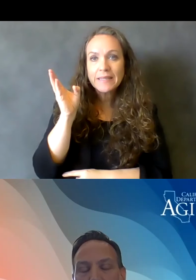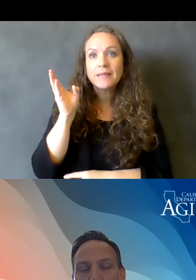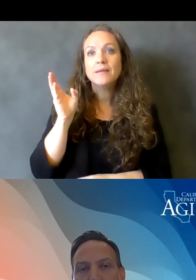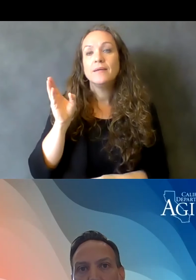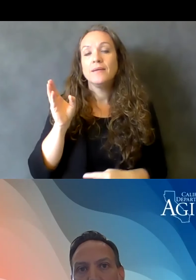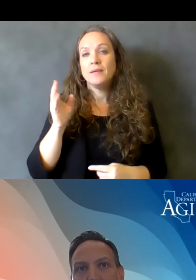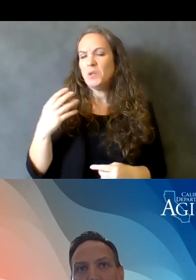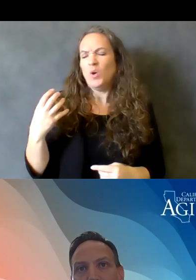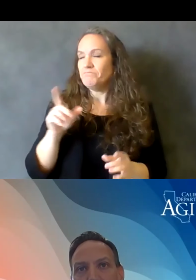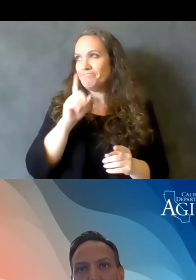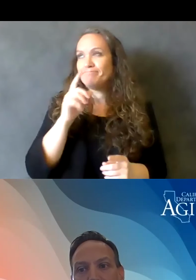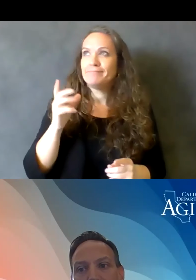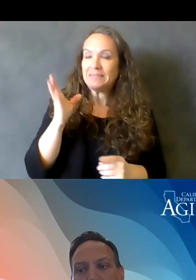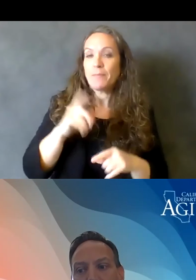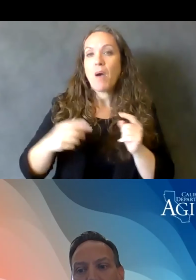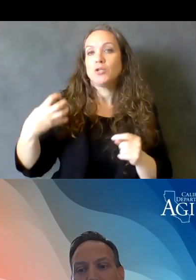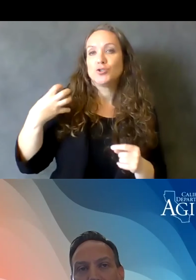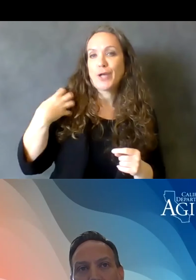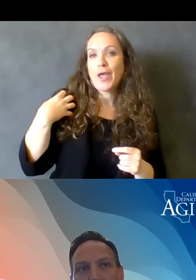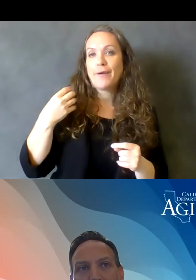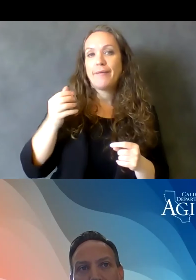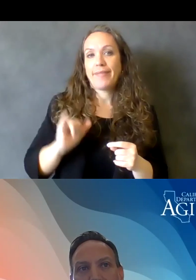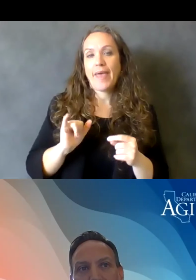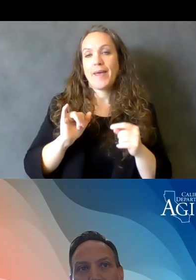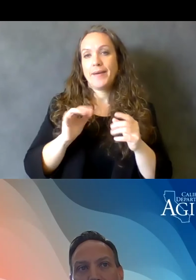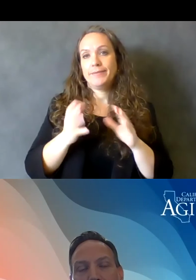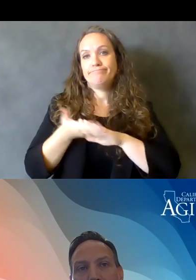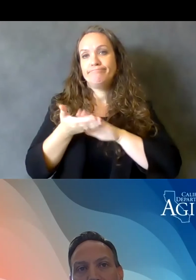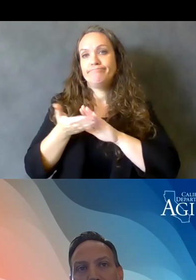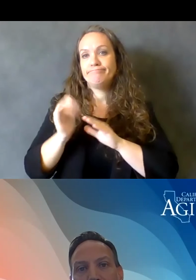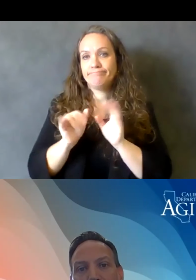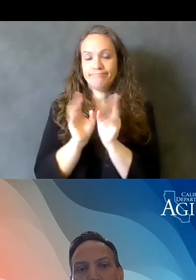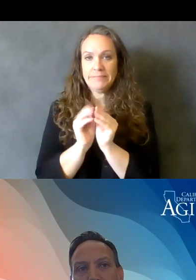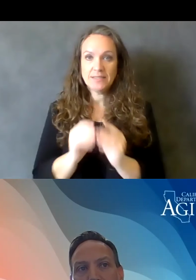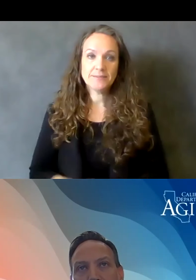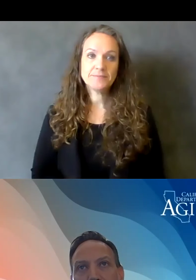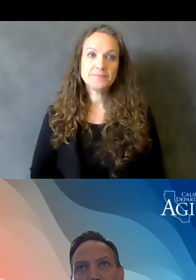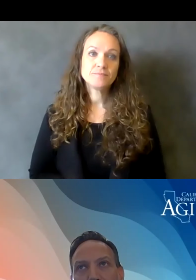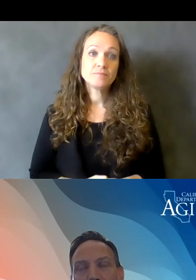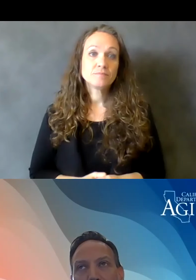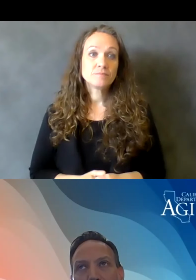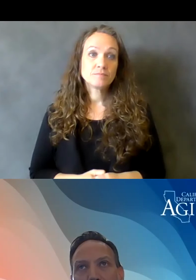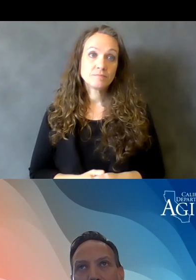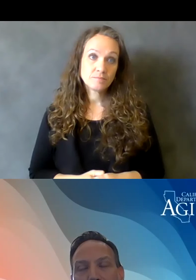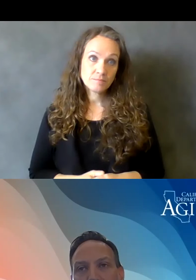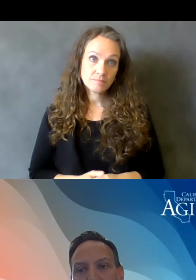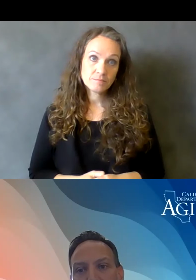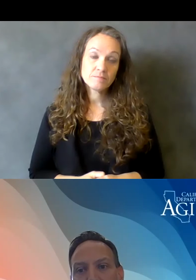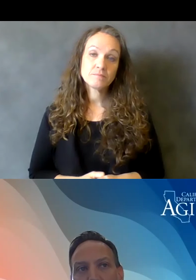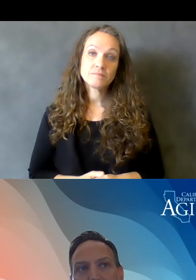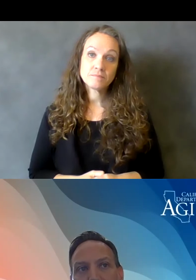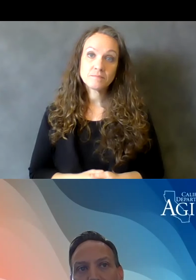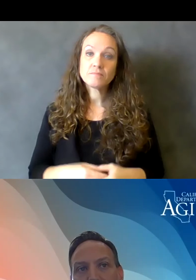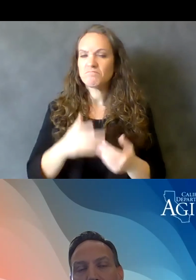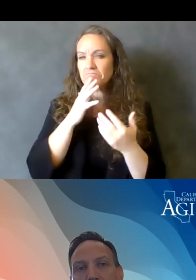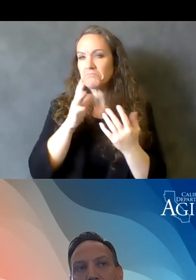the meeting, as well as a lunch meeting from the Commission on Aging. So it's really an opportunity for the public to hear a